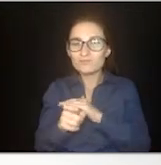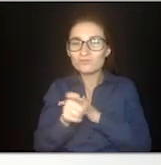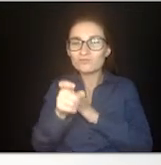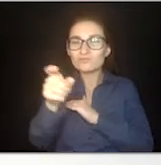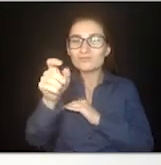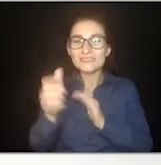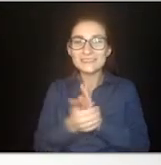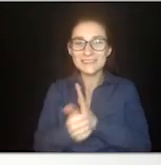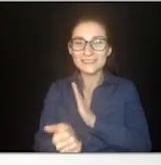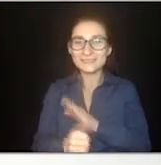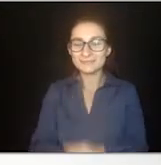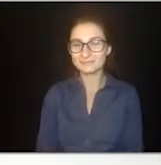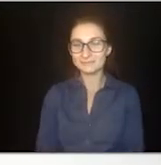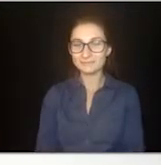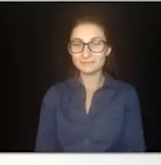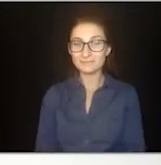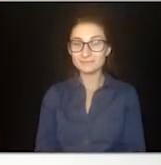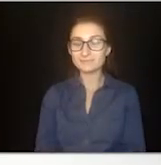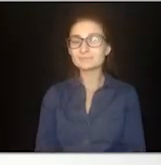skills.